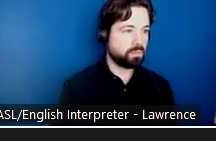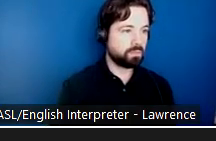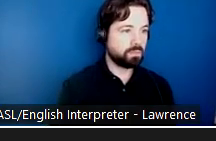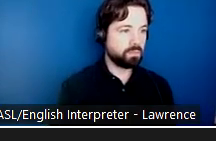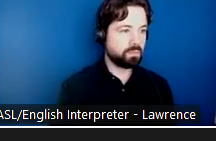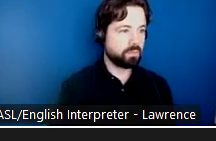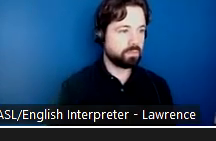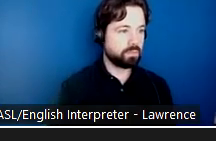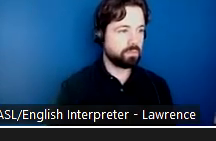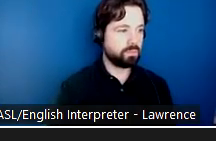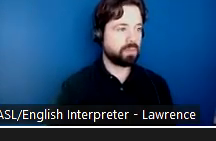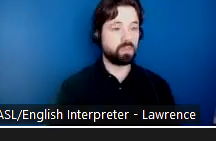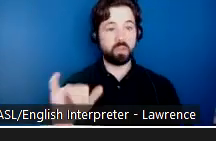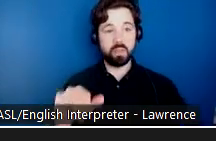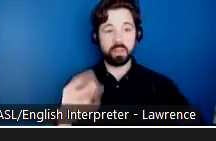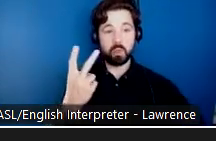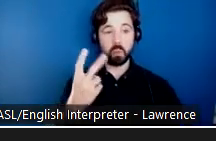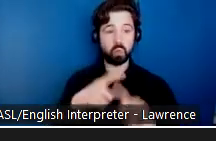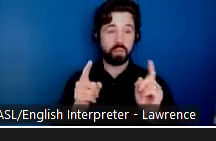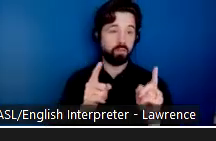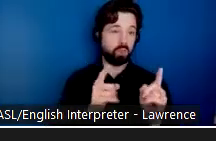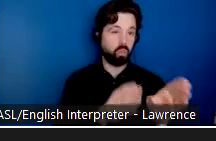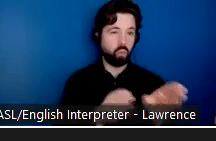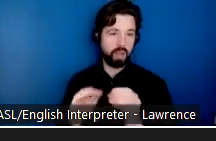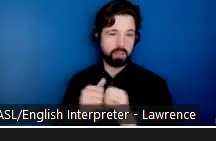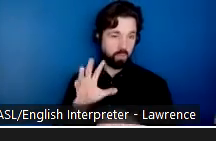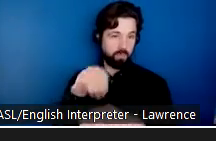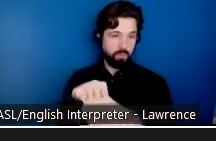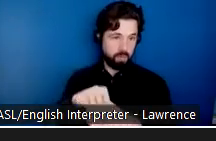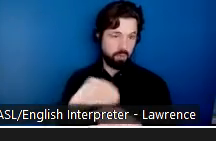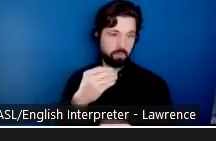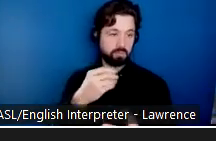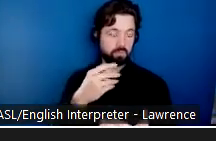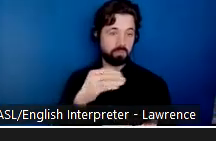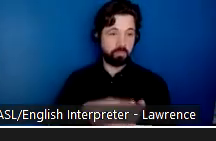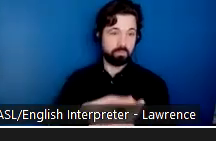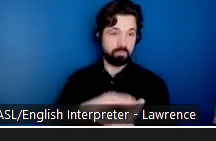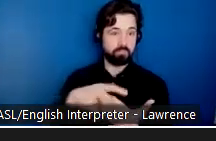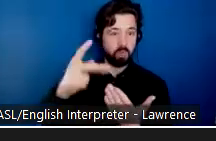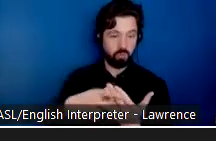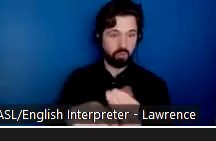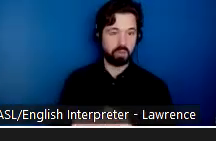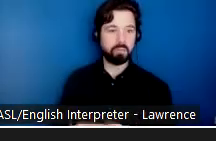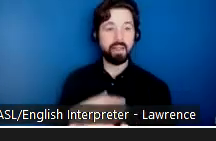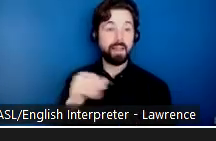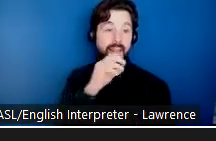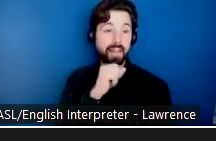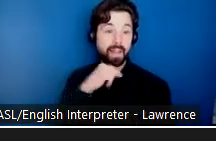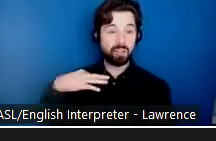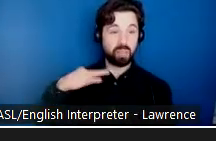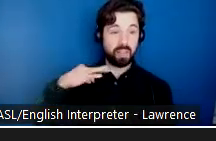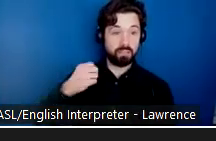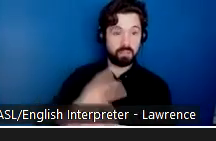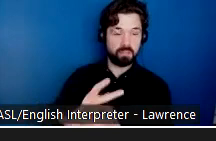two main ways that children can be eligible, and the age parameters for eligibility differ for both. In California,